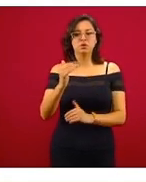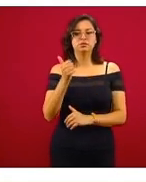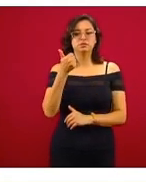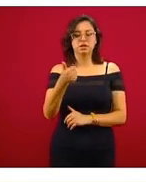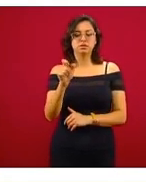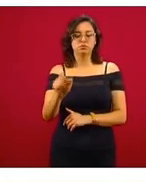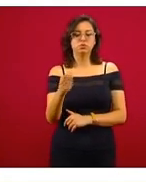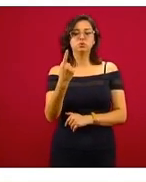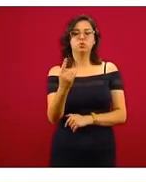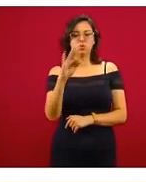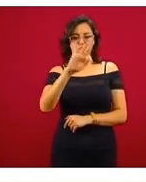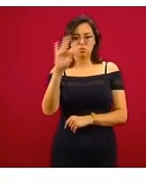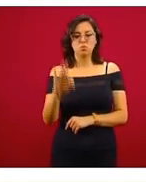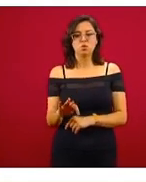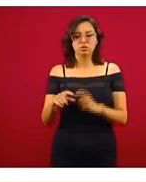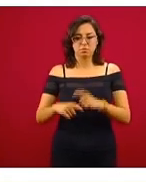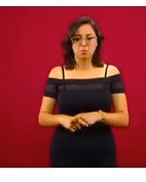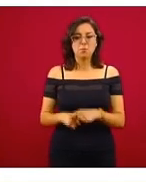is